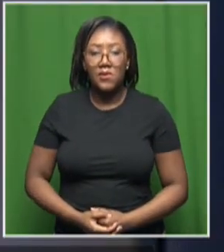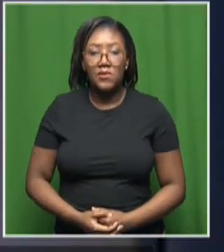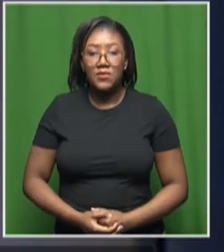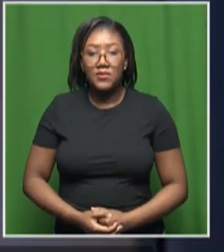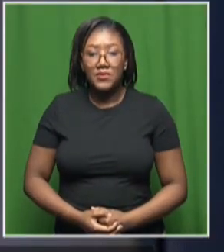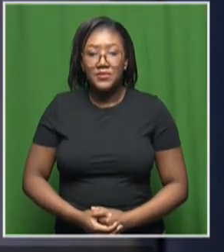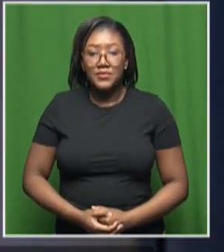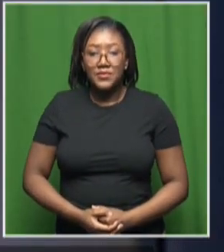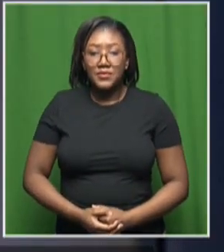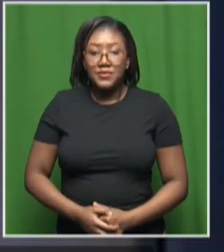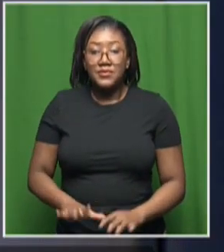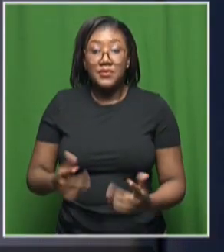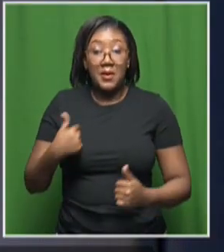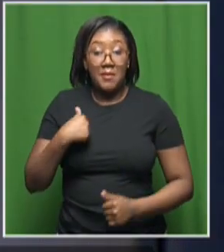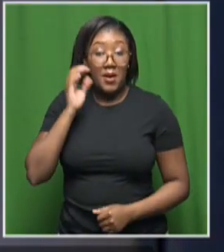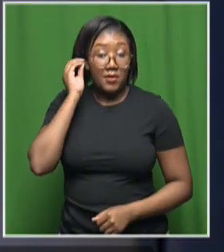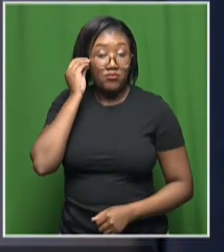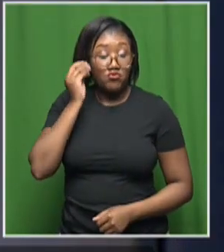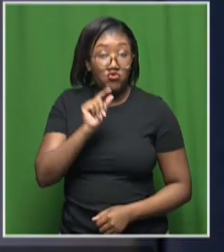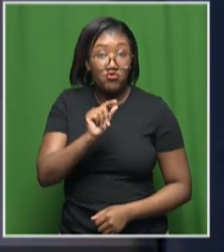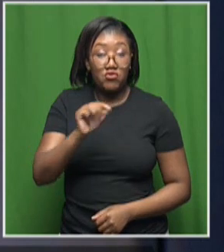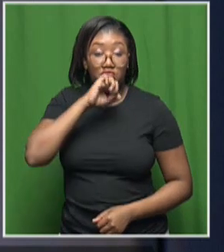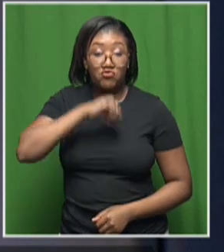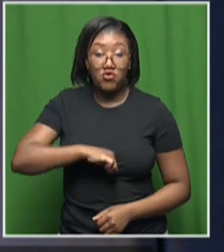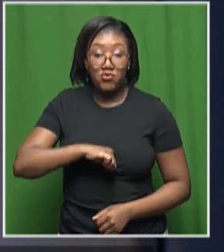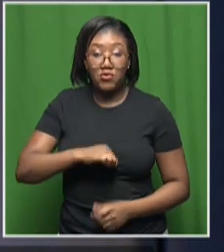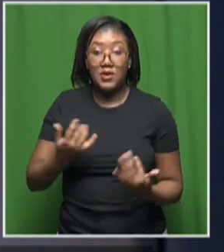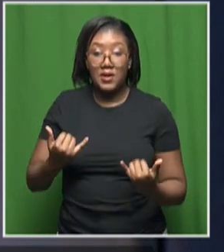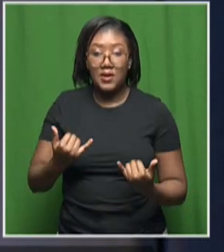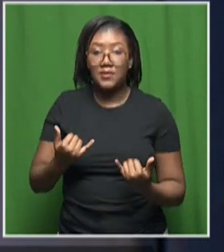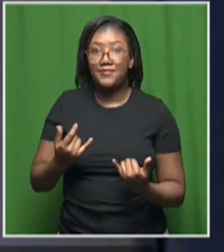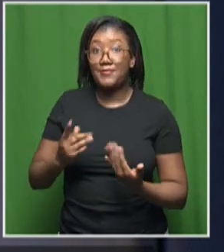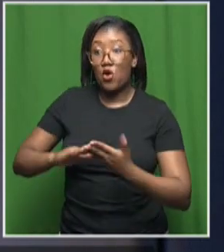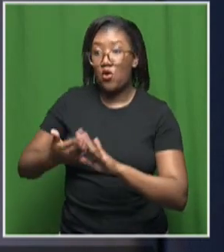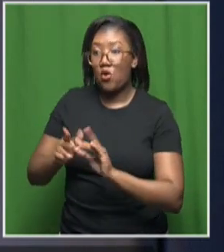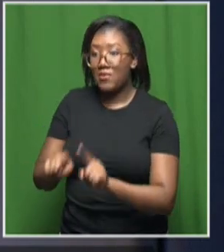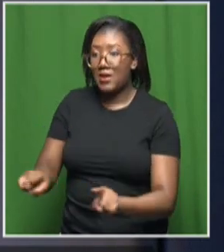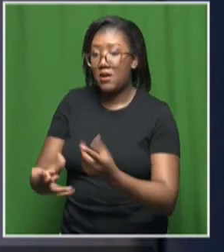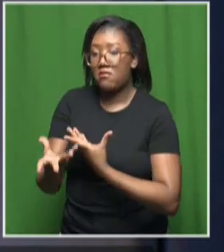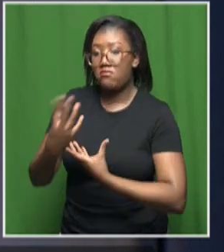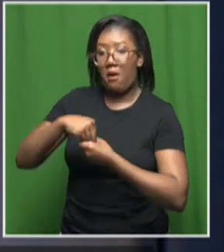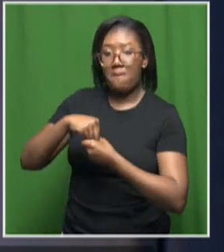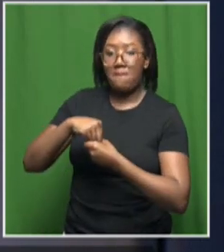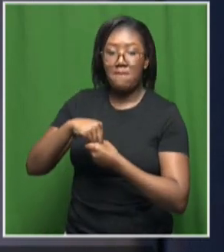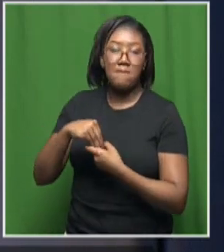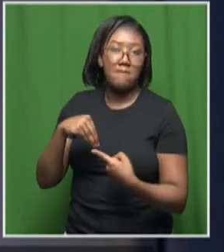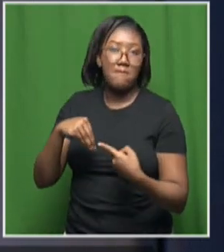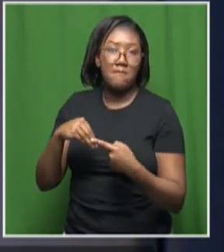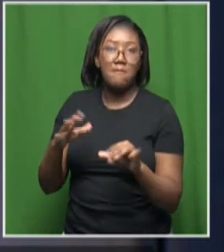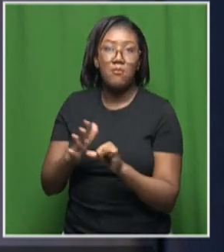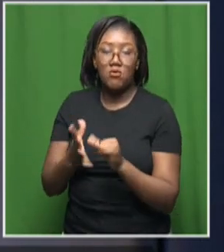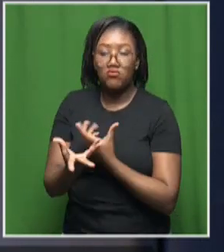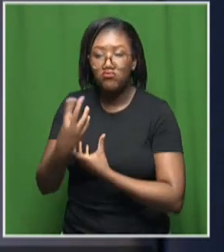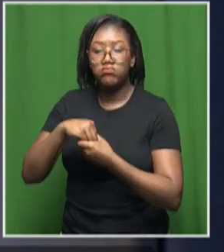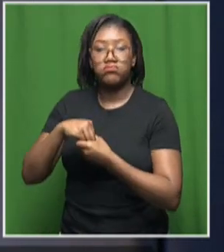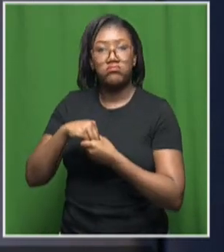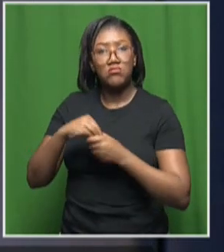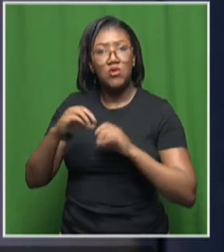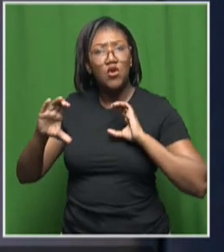know, my interest right now is very much based on including the community around these conversations,